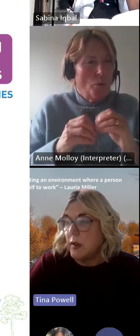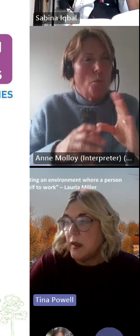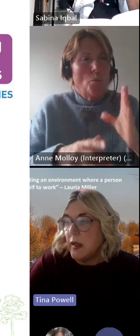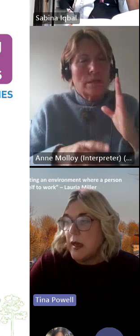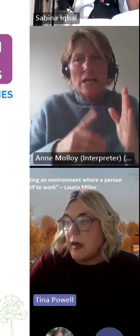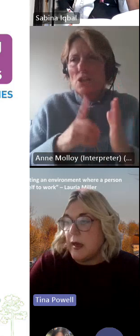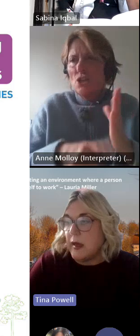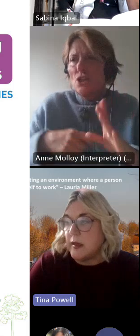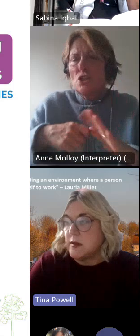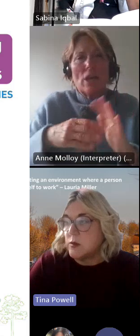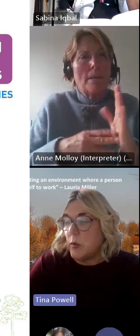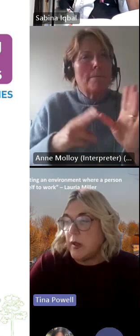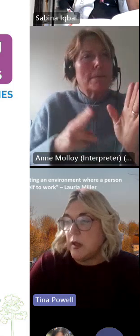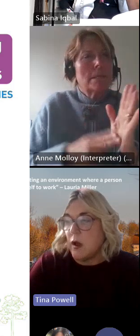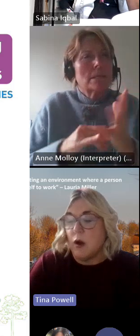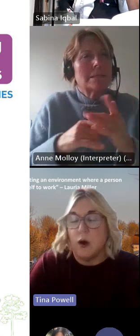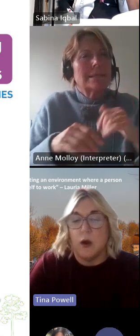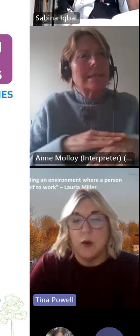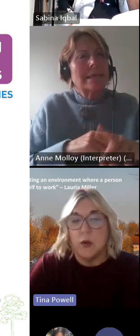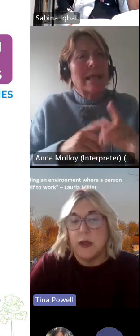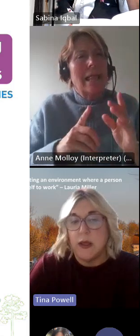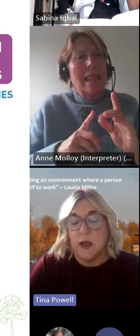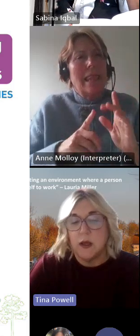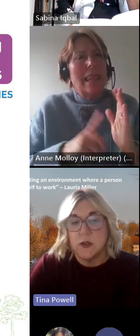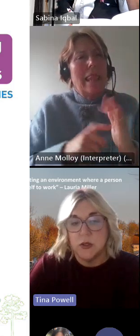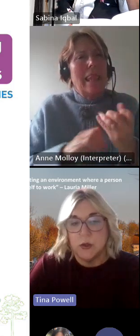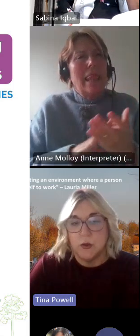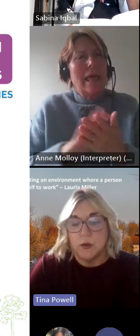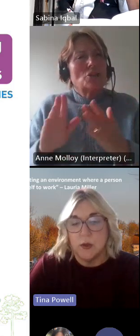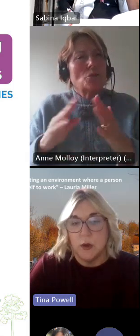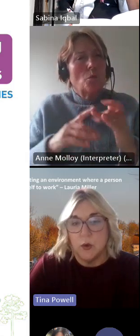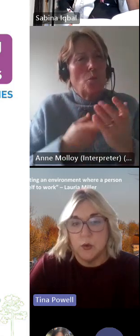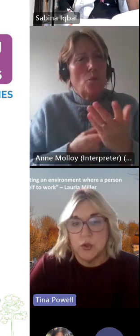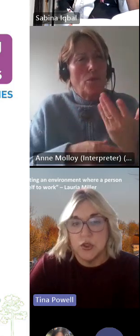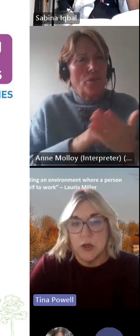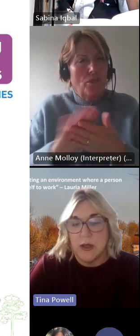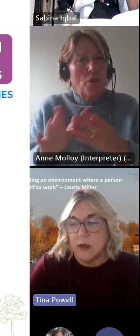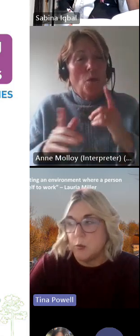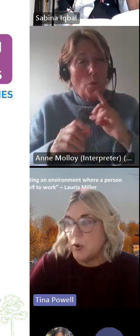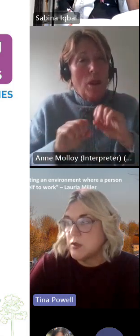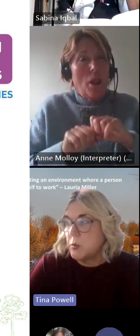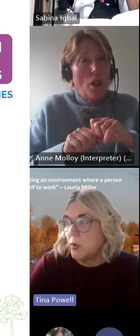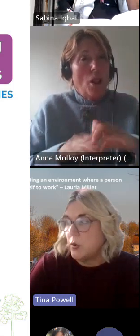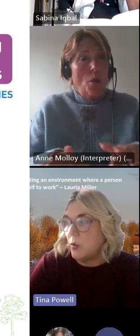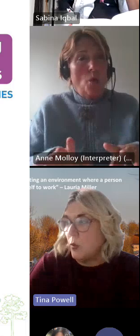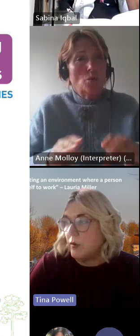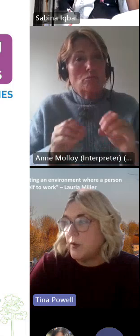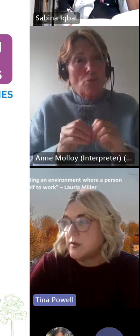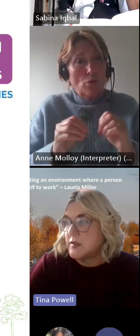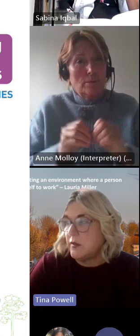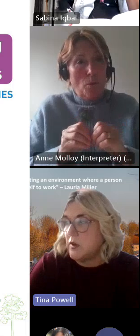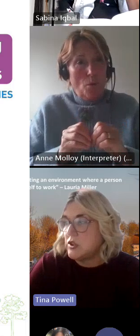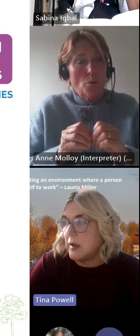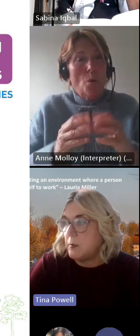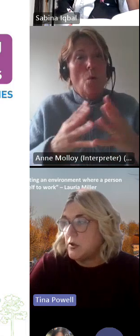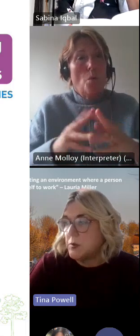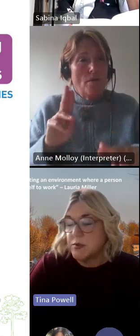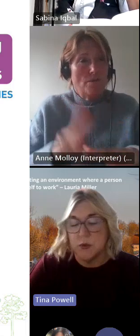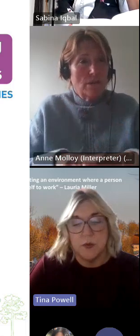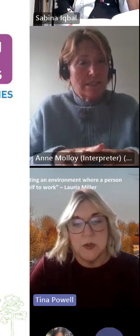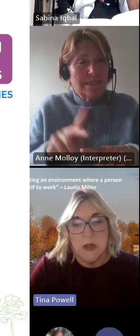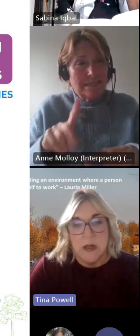Letchworth. And we are looking to launch in Broxbourne, Watford, Stevenage